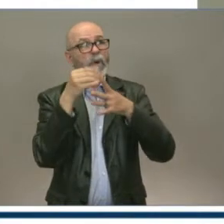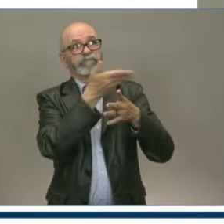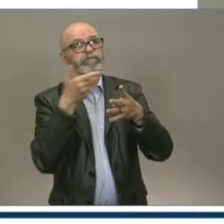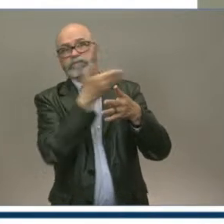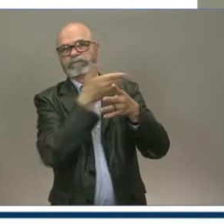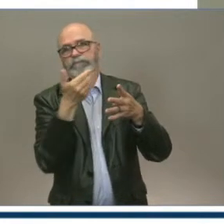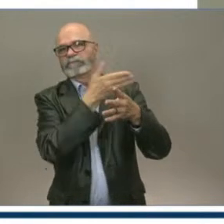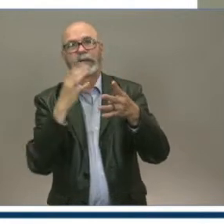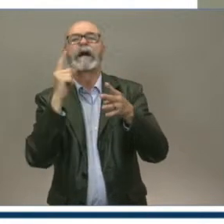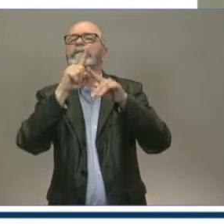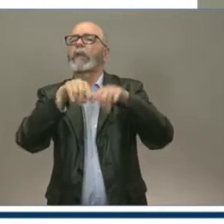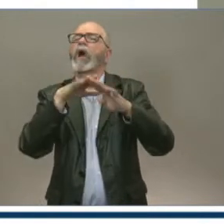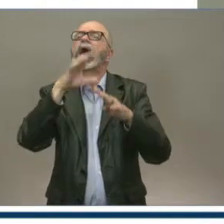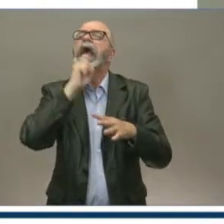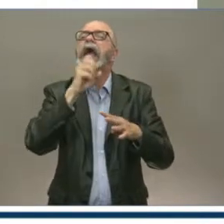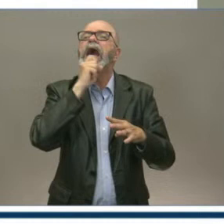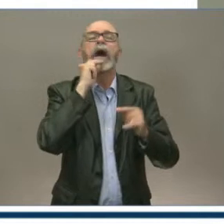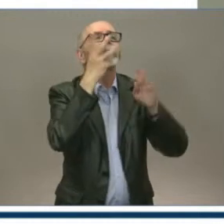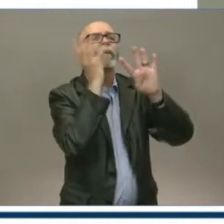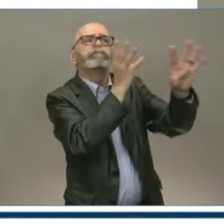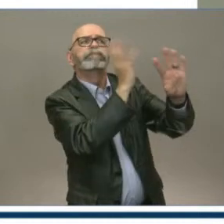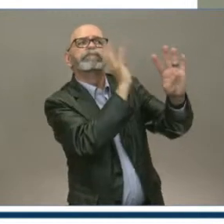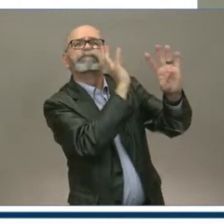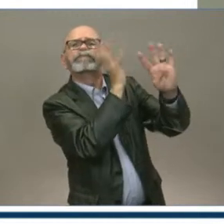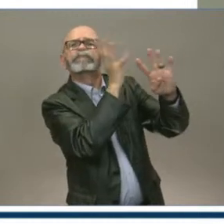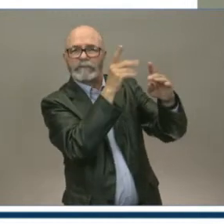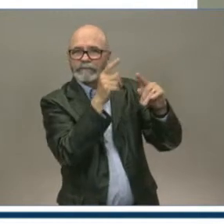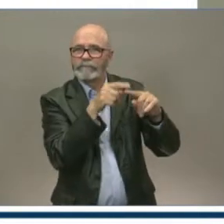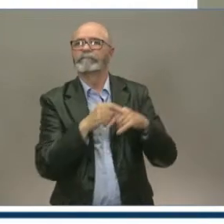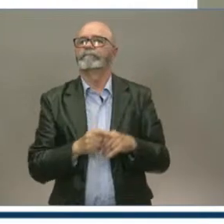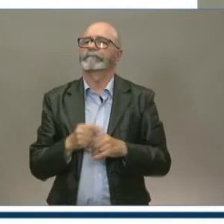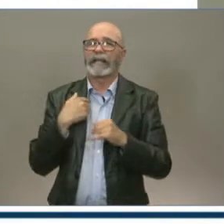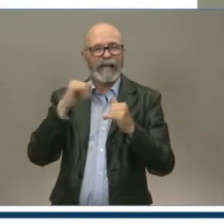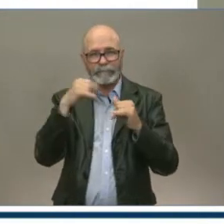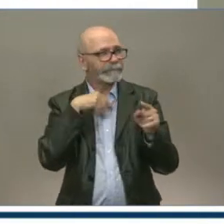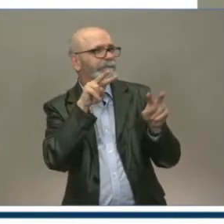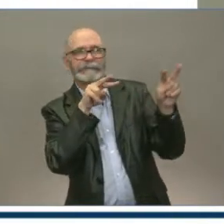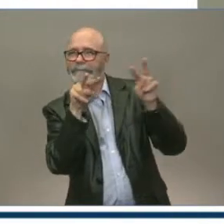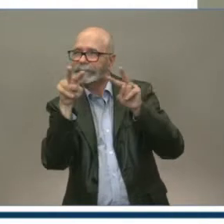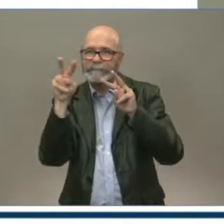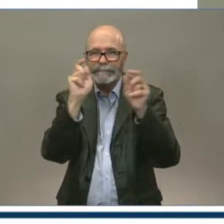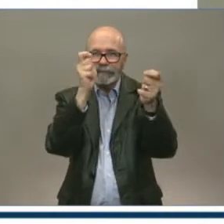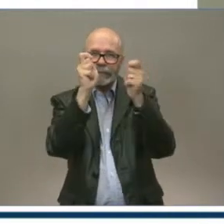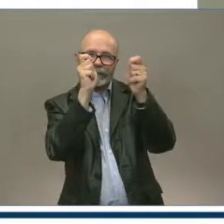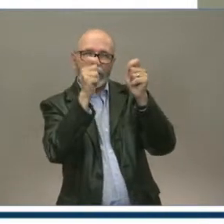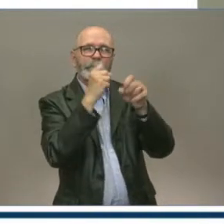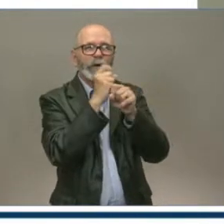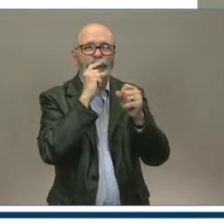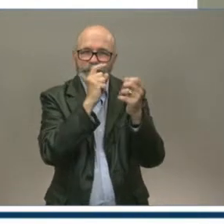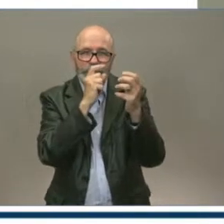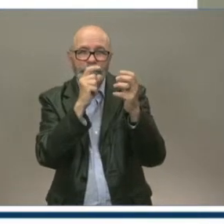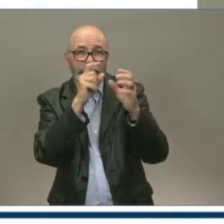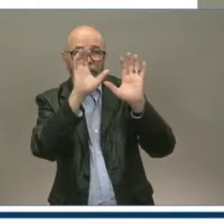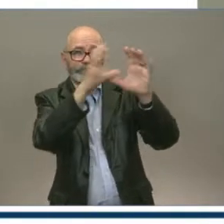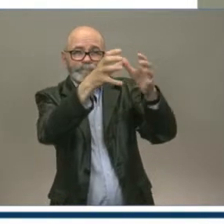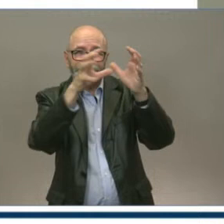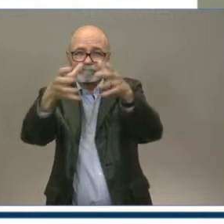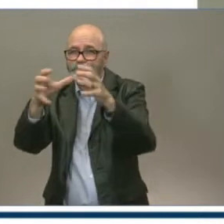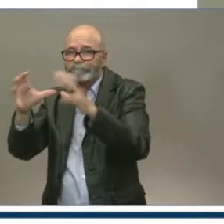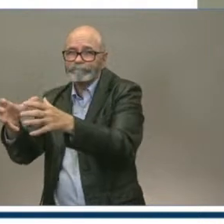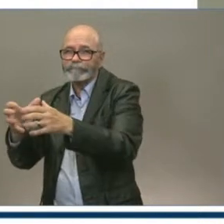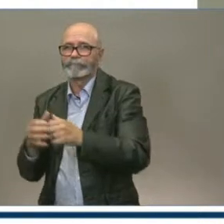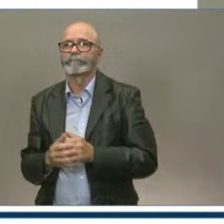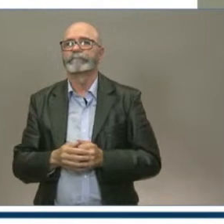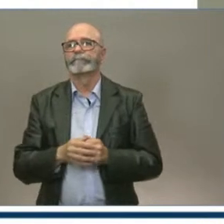we're making some changes to what people have seen as the phase 2 priority groups. Originally, rotational workers,